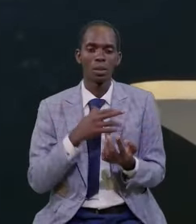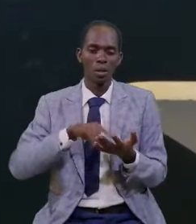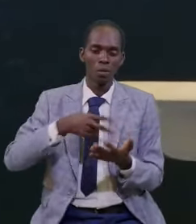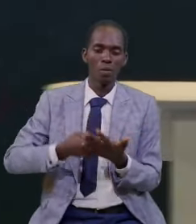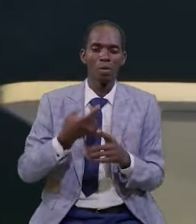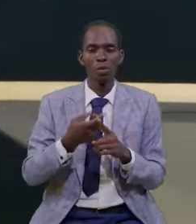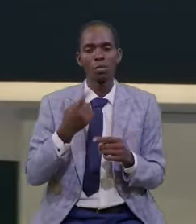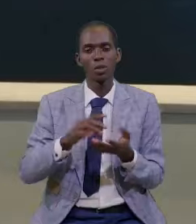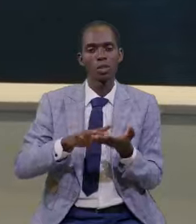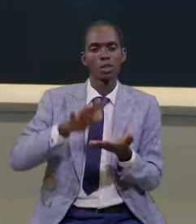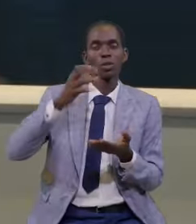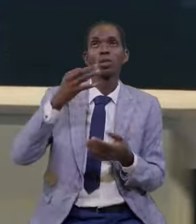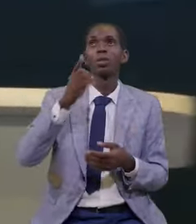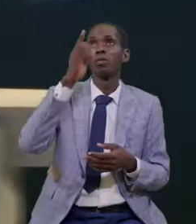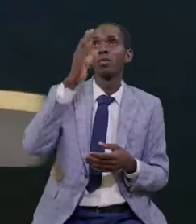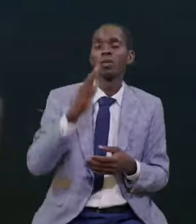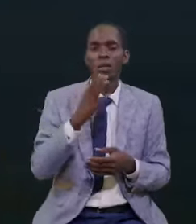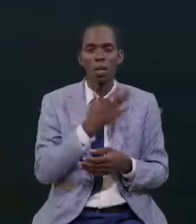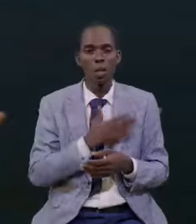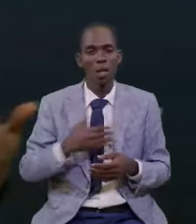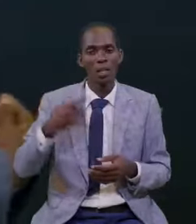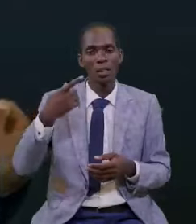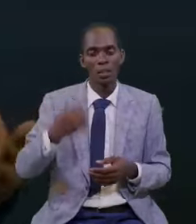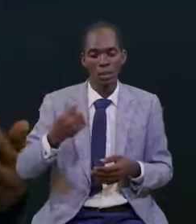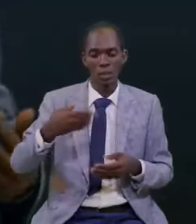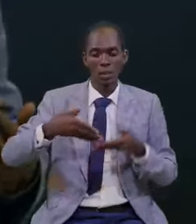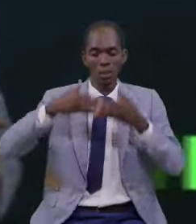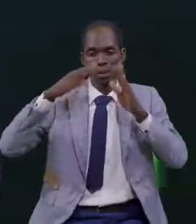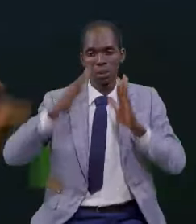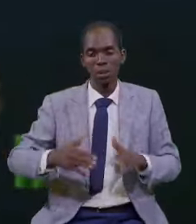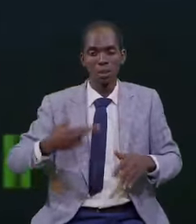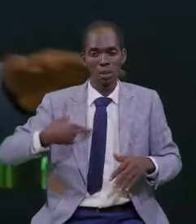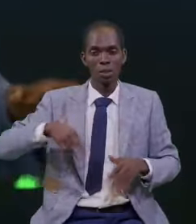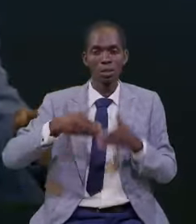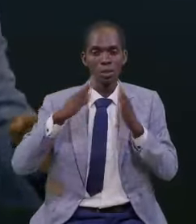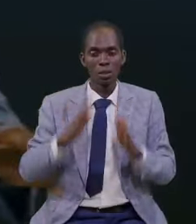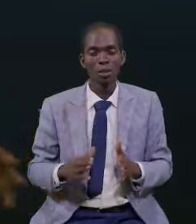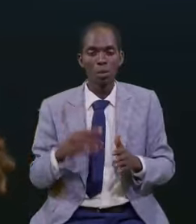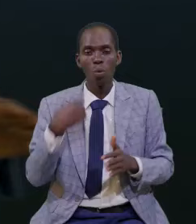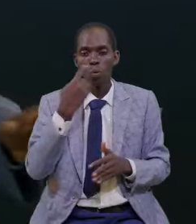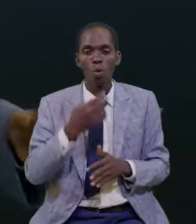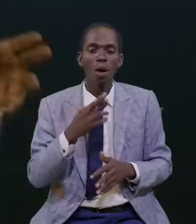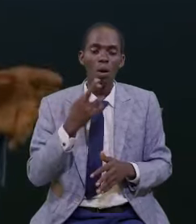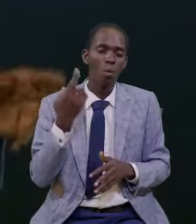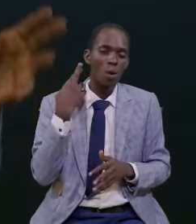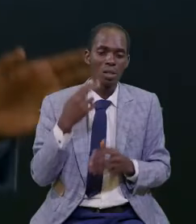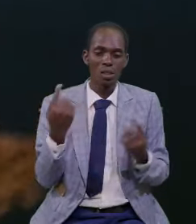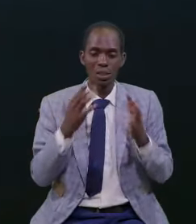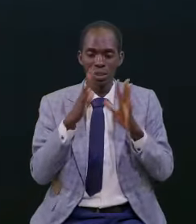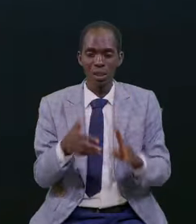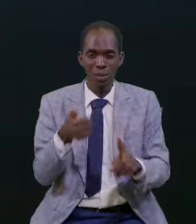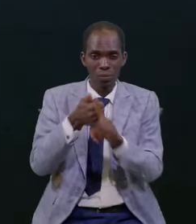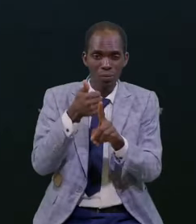And the Pharisees, who were sinners themselves, they were looking around and they